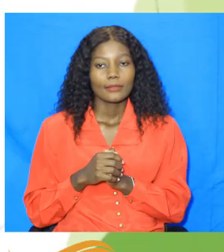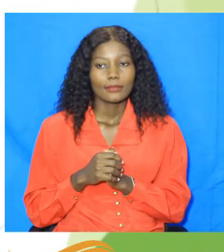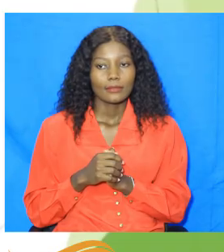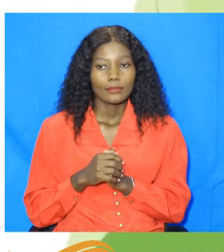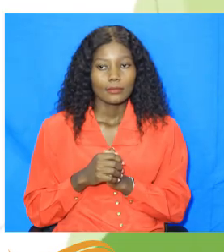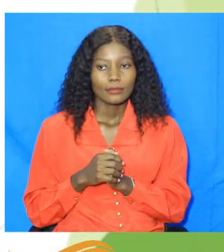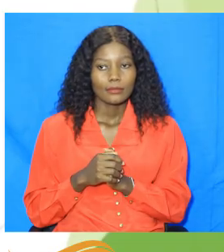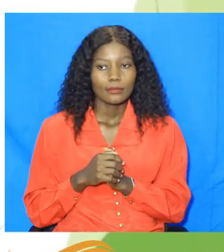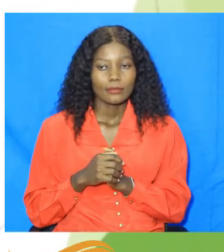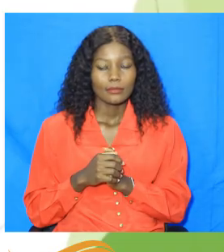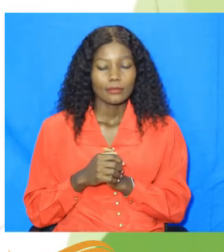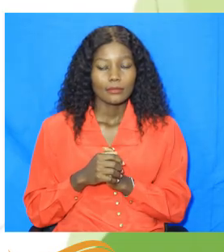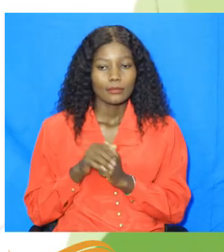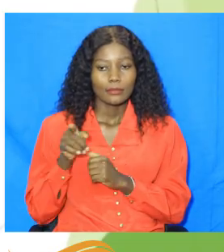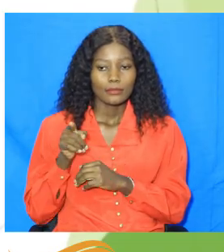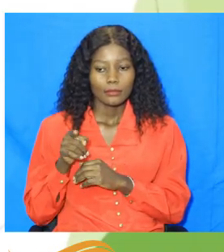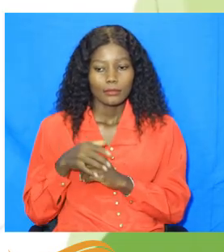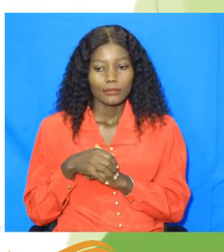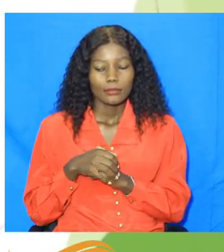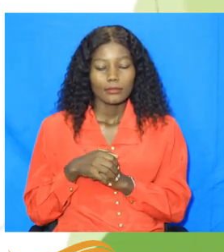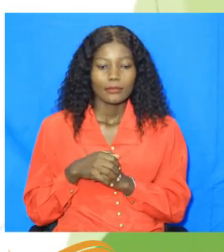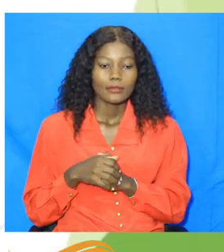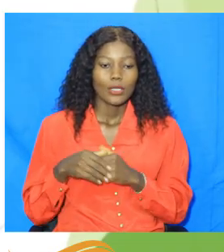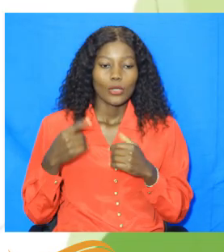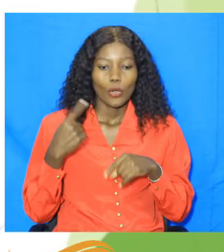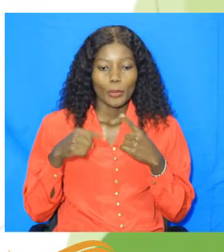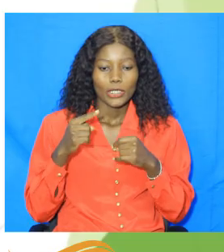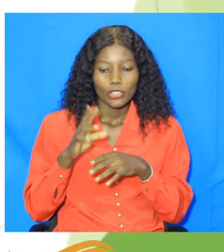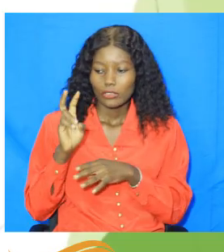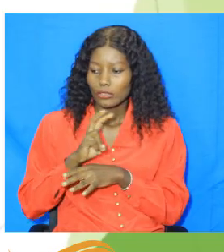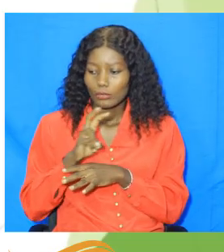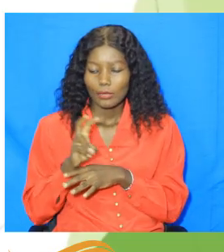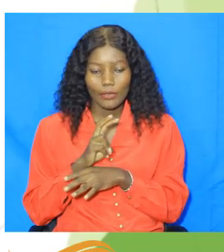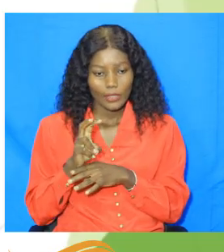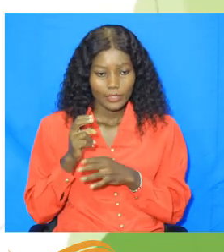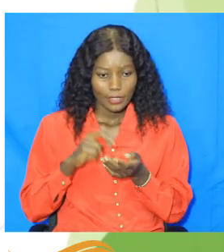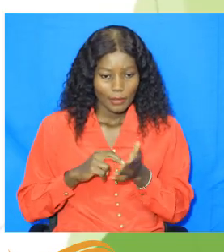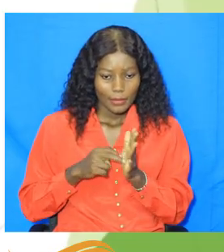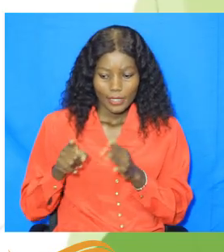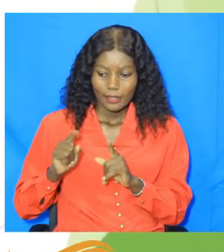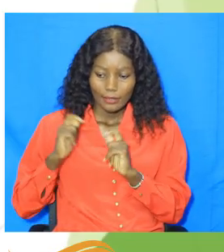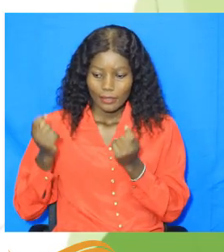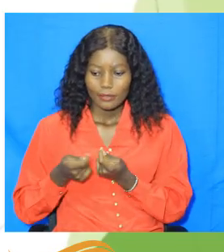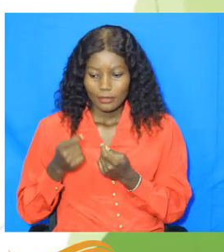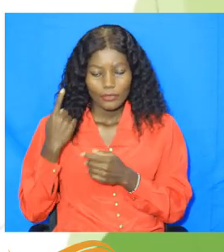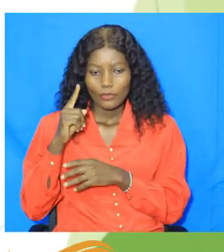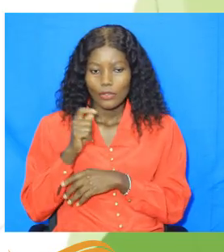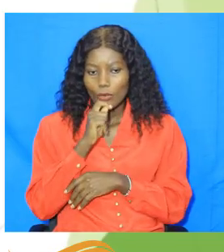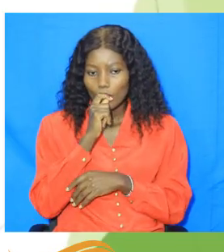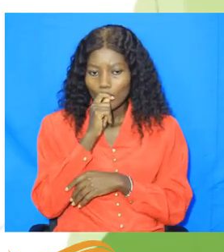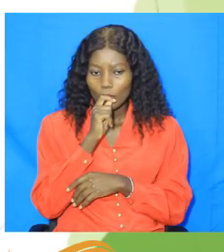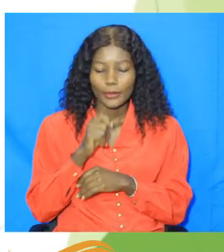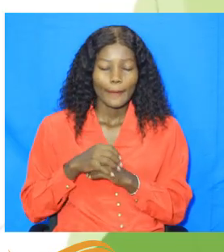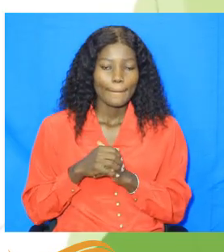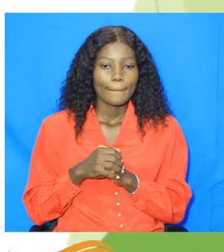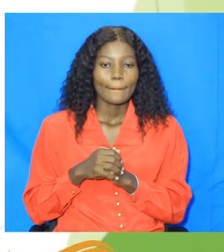as the match supervisor. So the rating panel for the referees